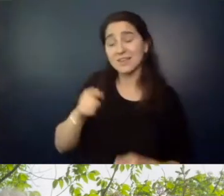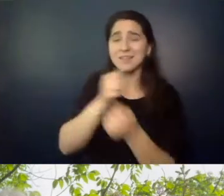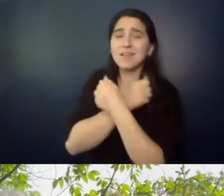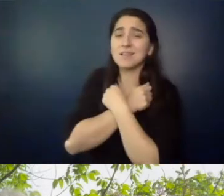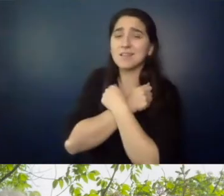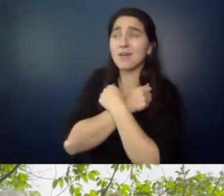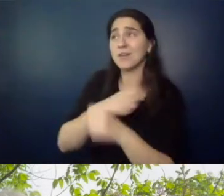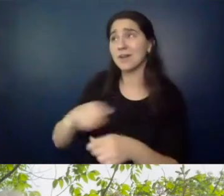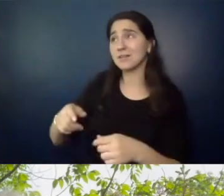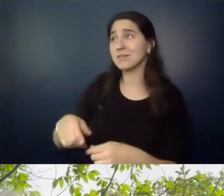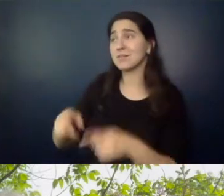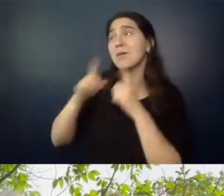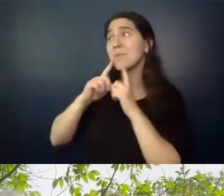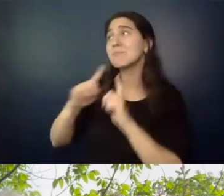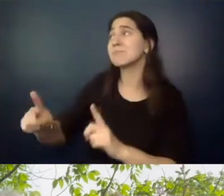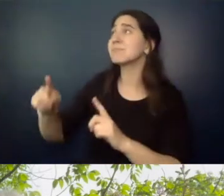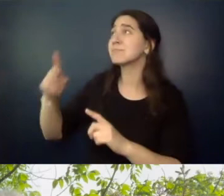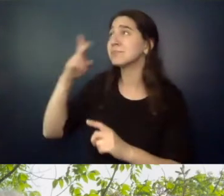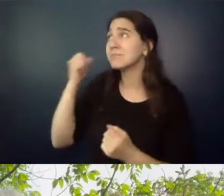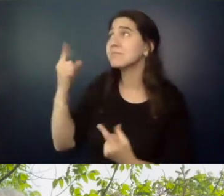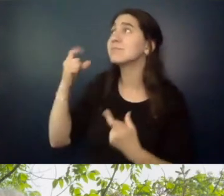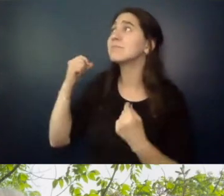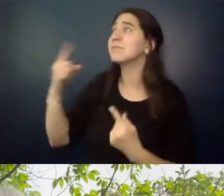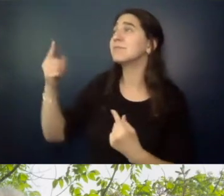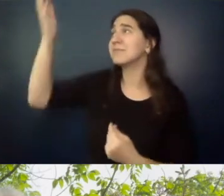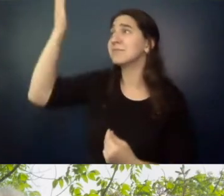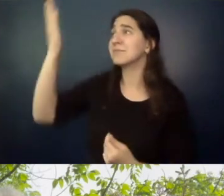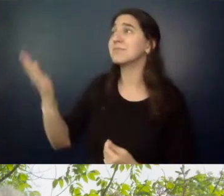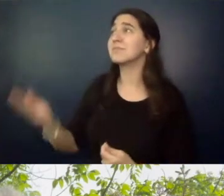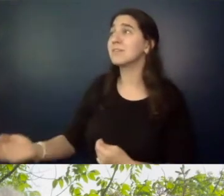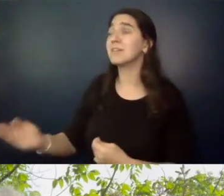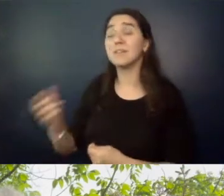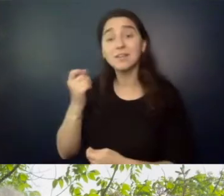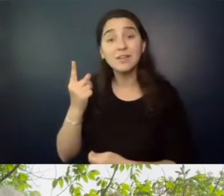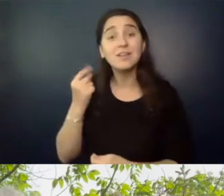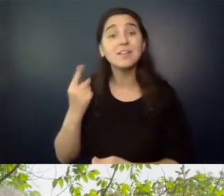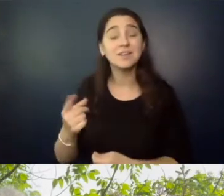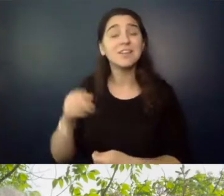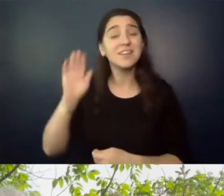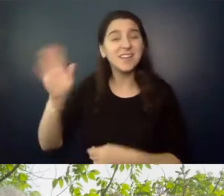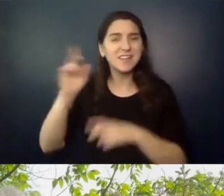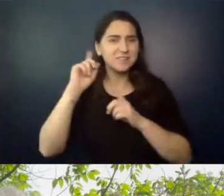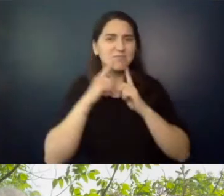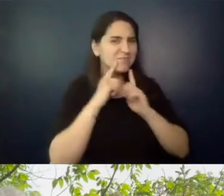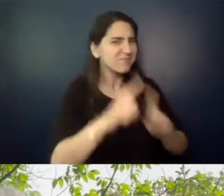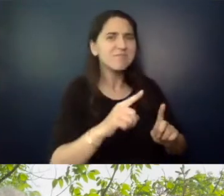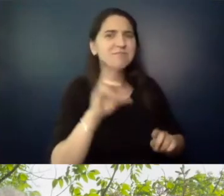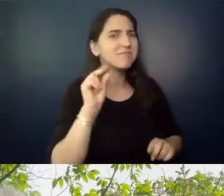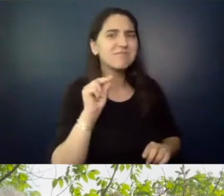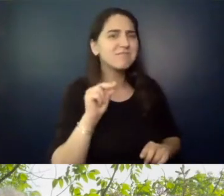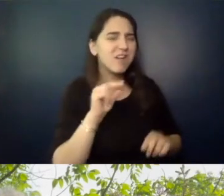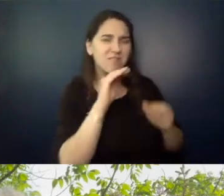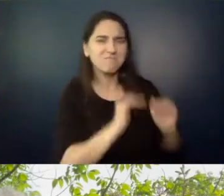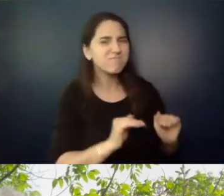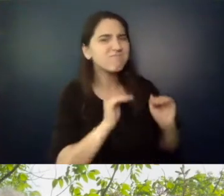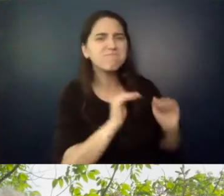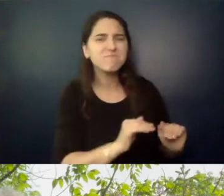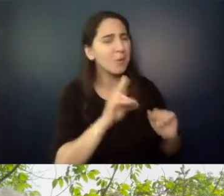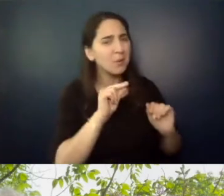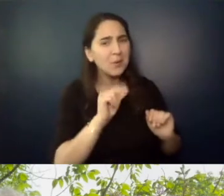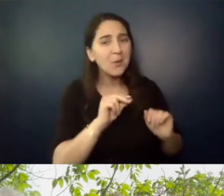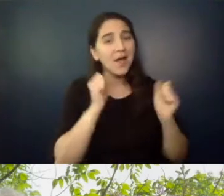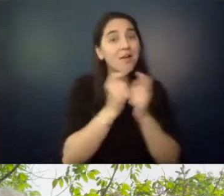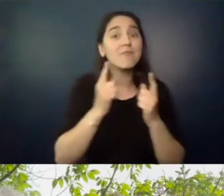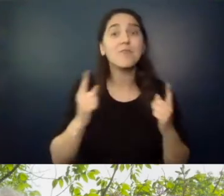commands. This is love for God, to obey his commands. And his commands are not burdensome,